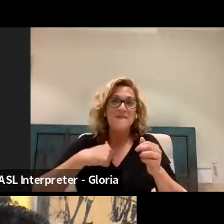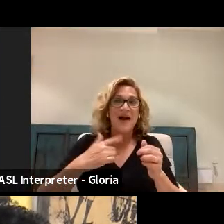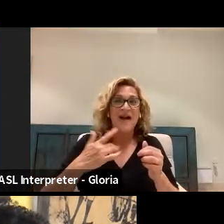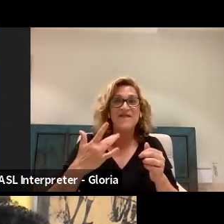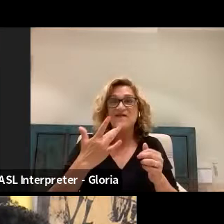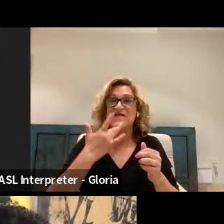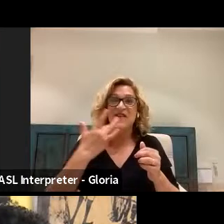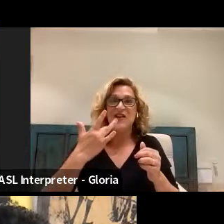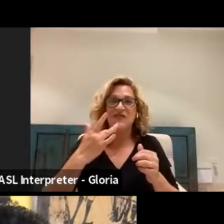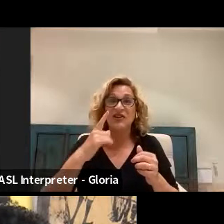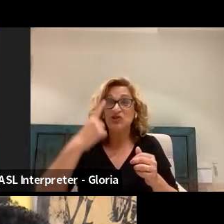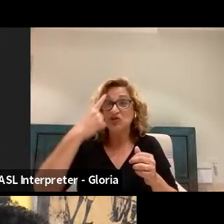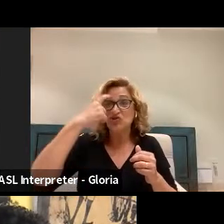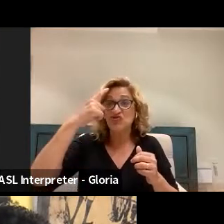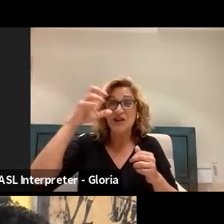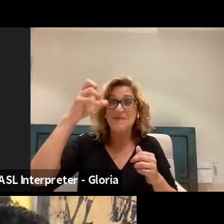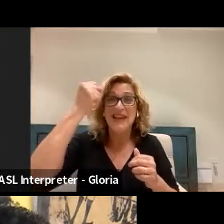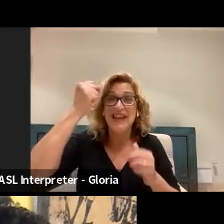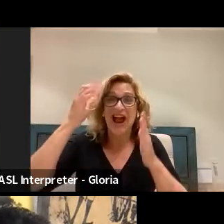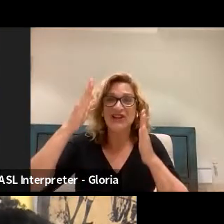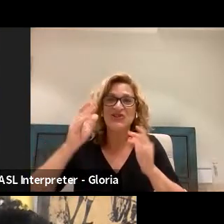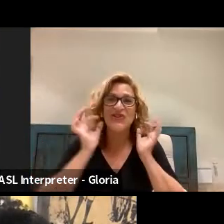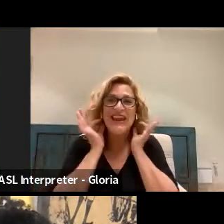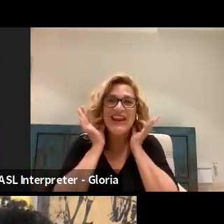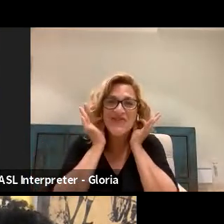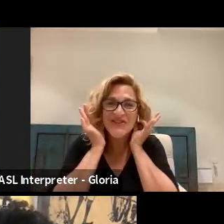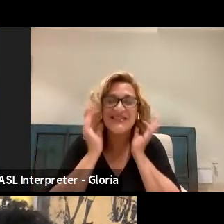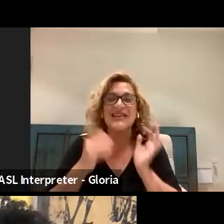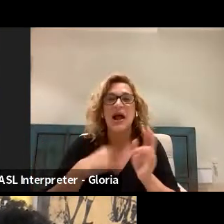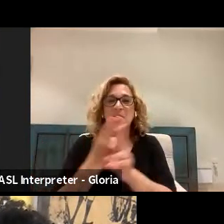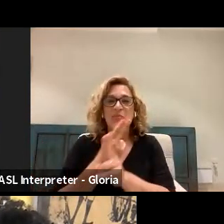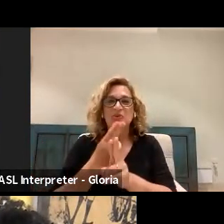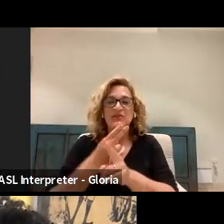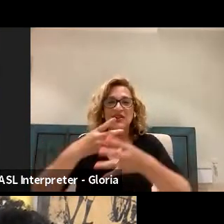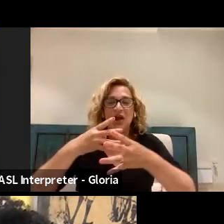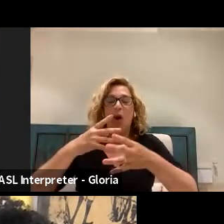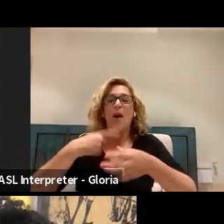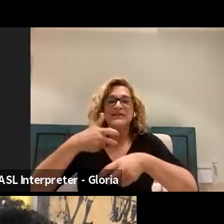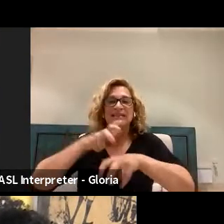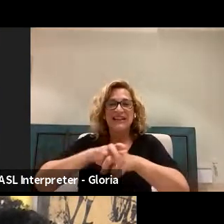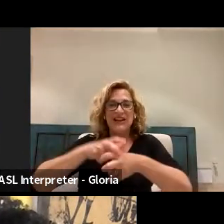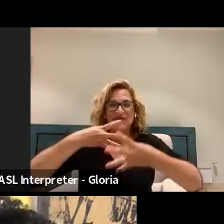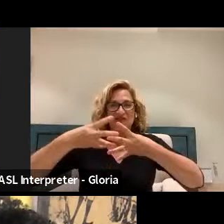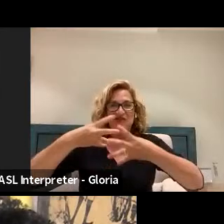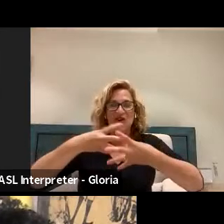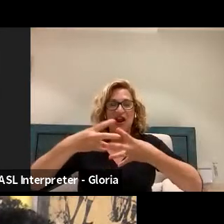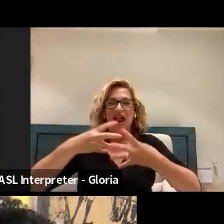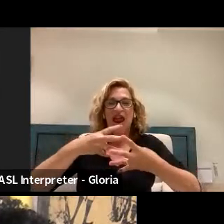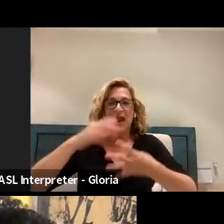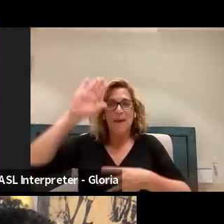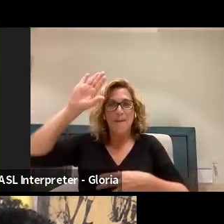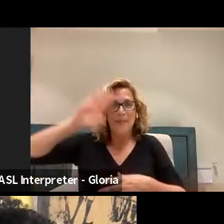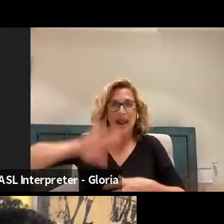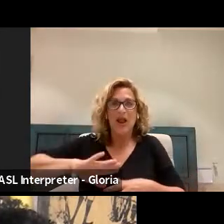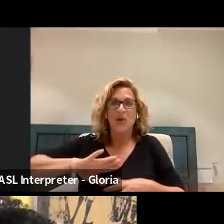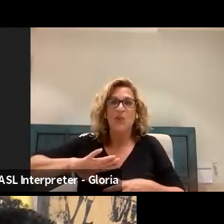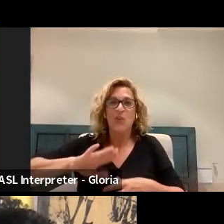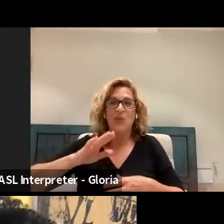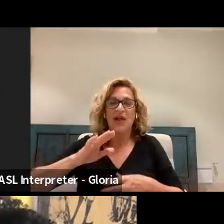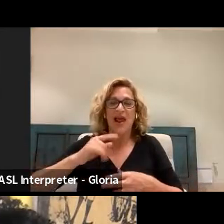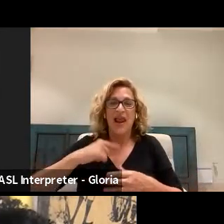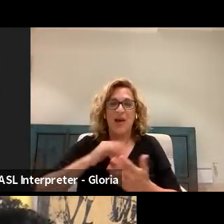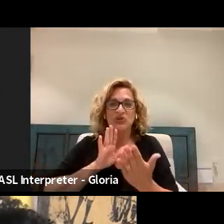earrings. I'm sitting in front of a gray blank wall and I am zooming